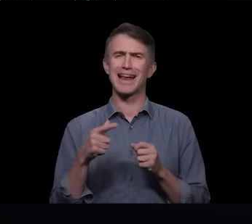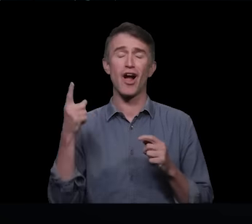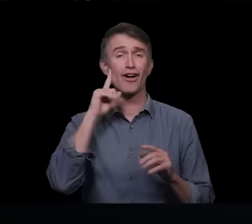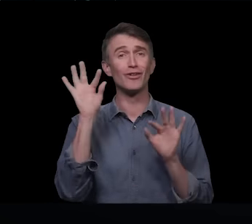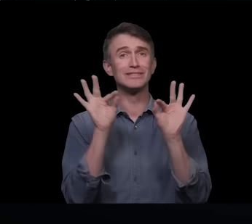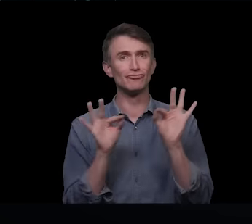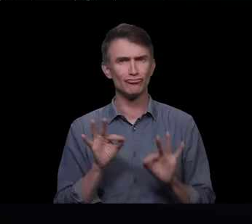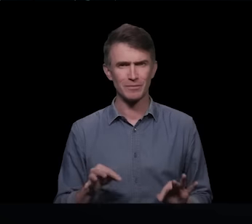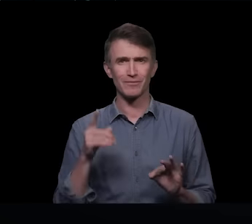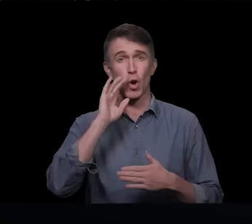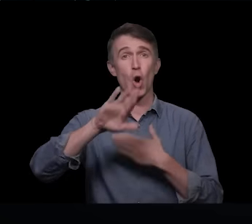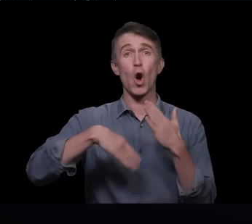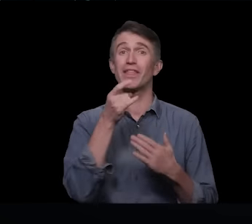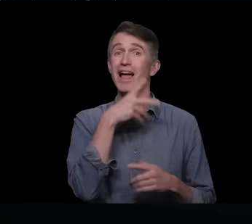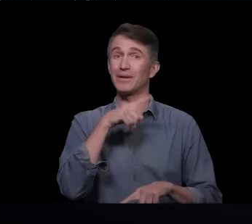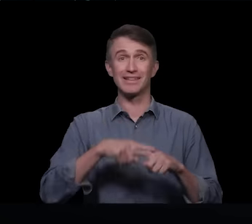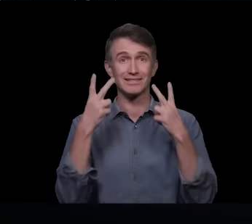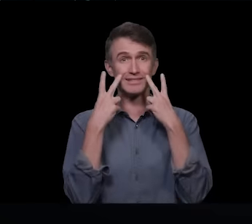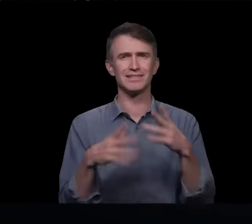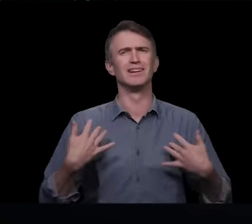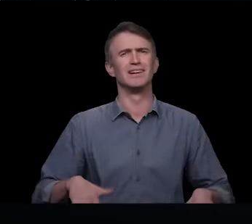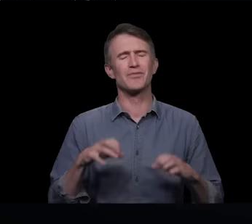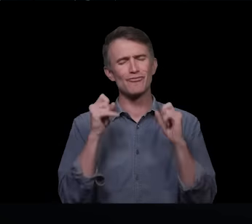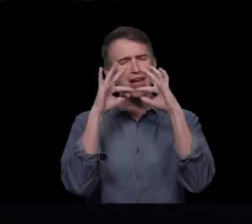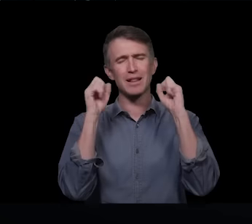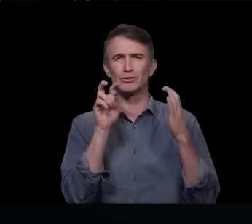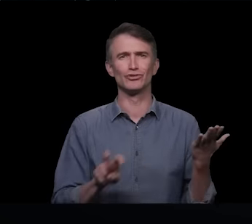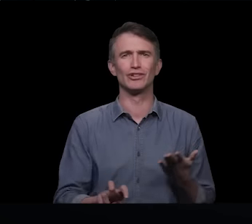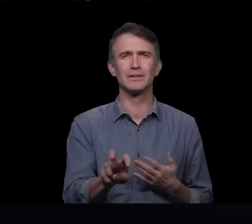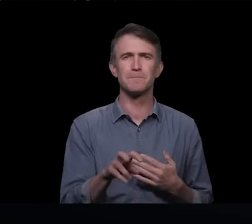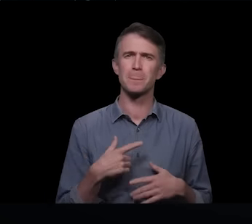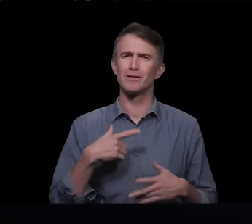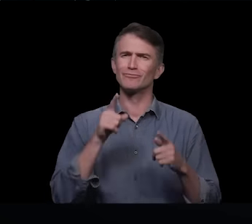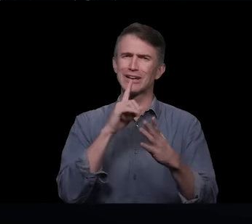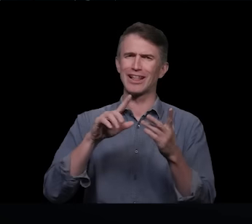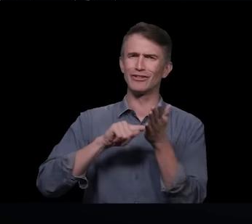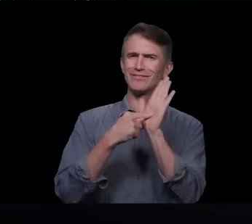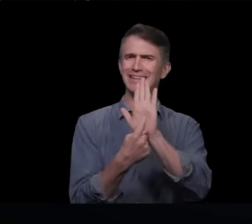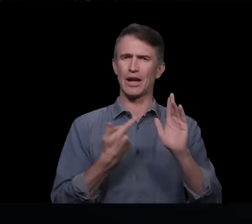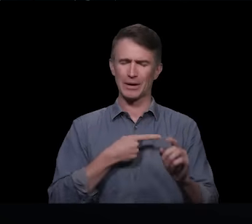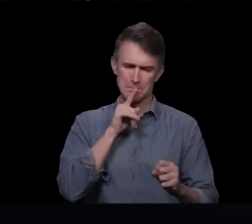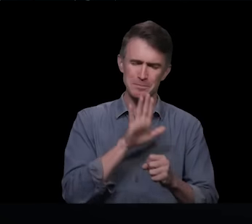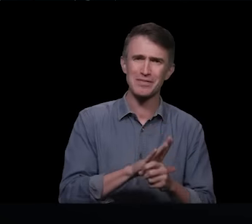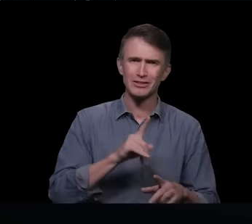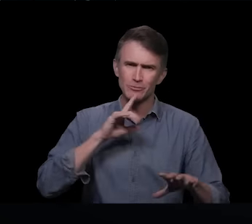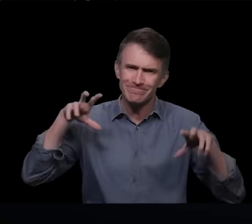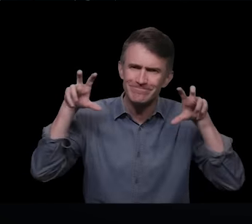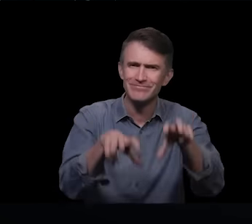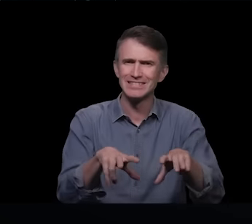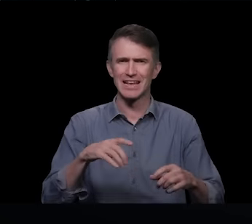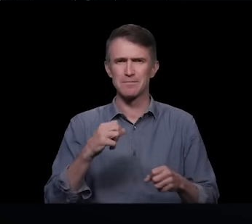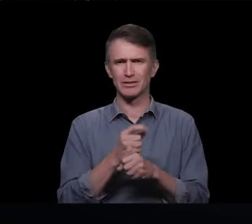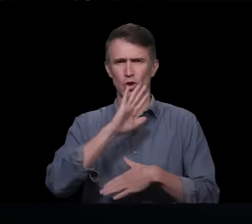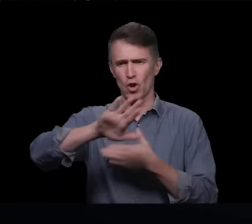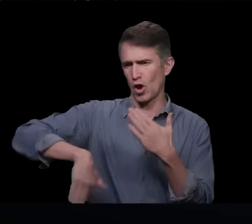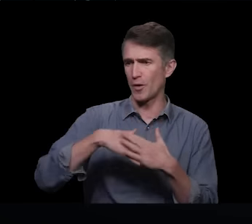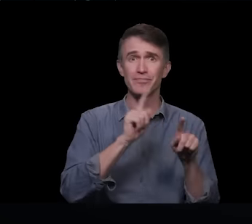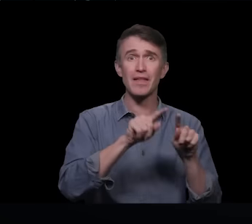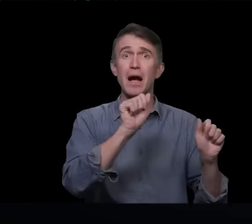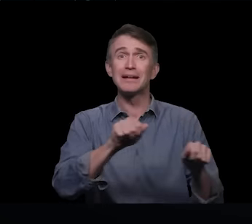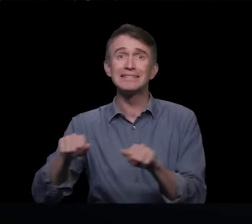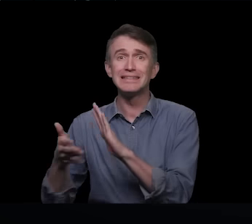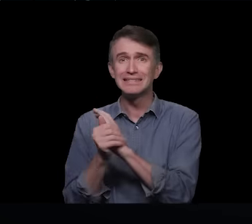Creating the audio description for All the Light We Cannot See was an incredible journey, and it truly reflects our commitment to ensuring that everyone, regardless